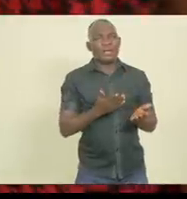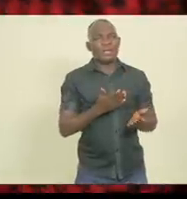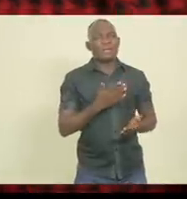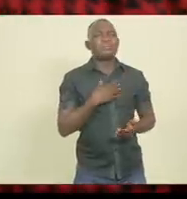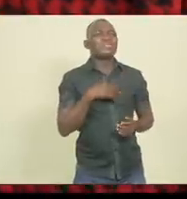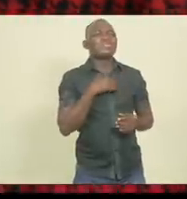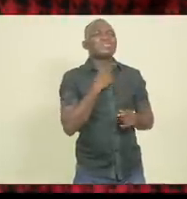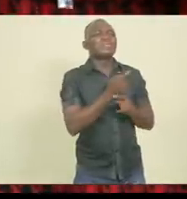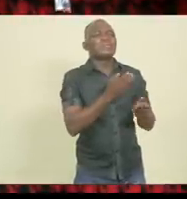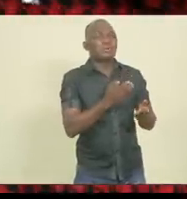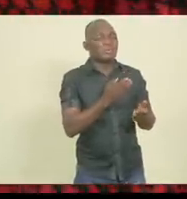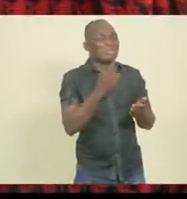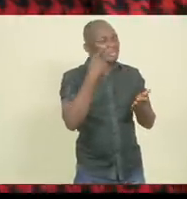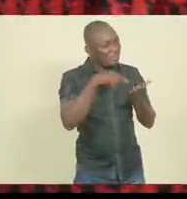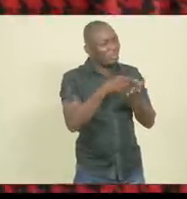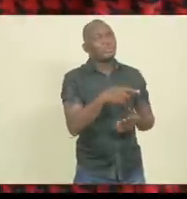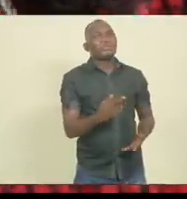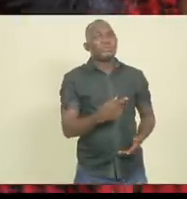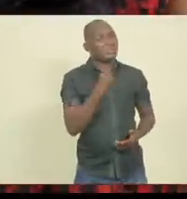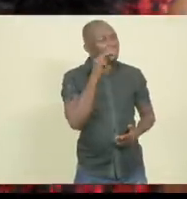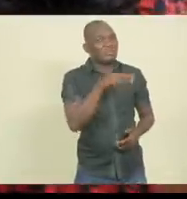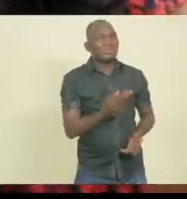I just wanted to check on you.